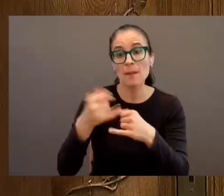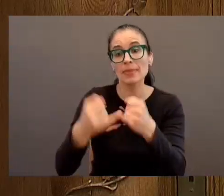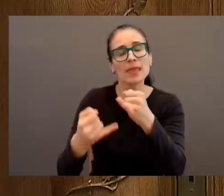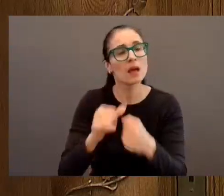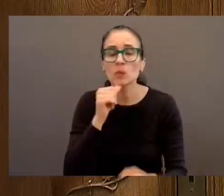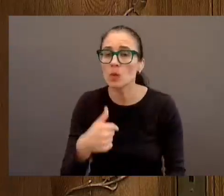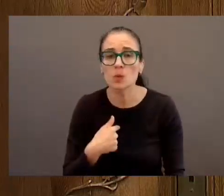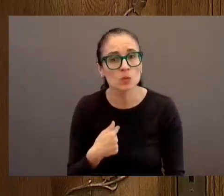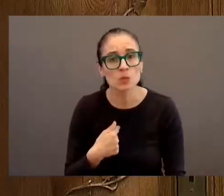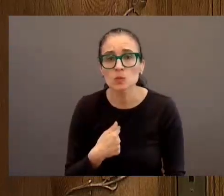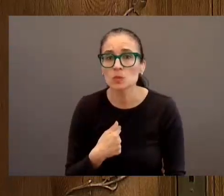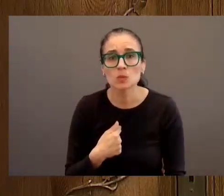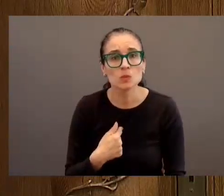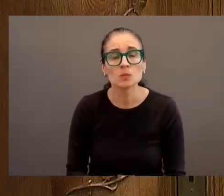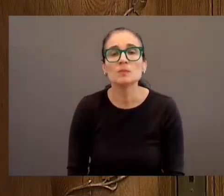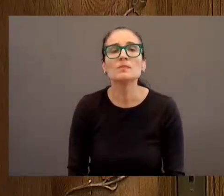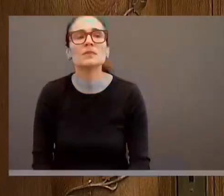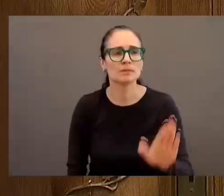Members, come to order.